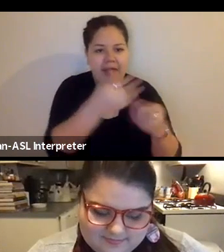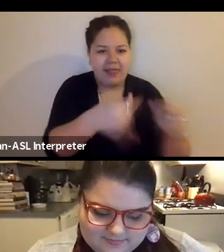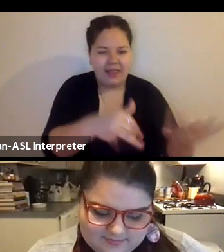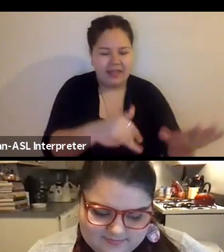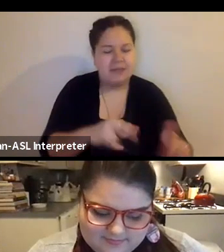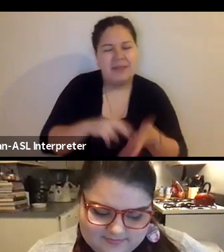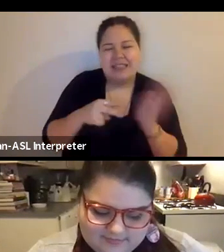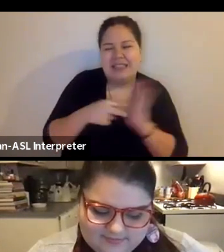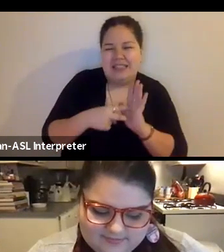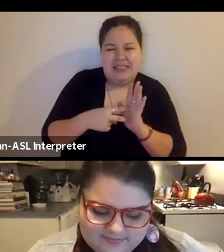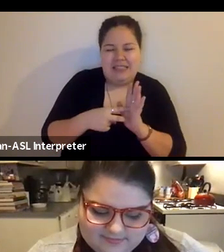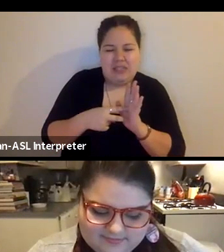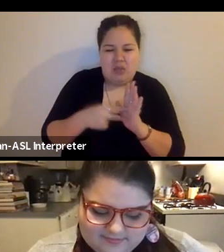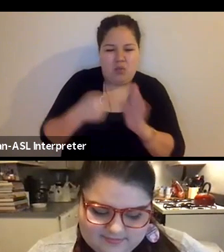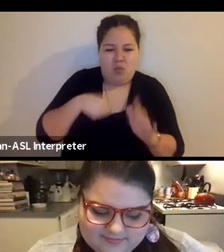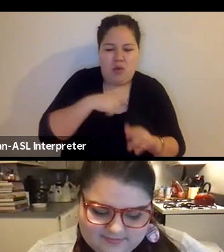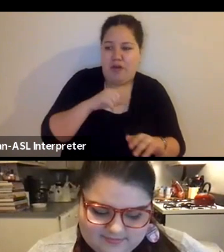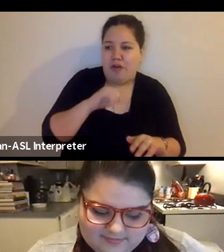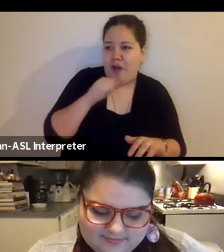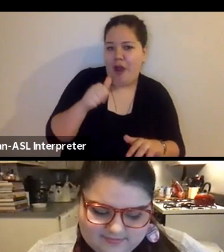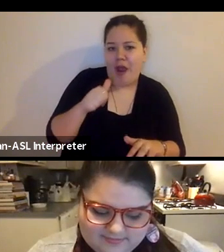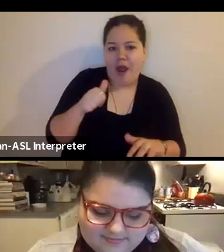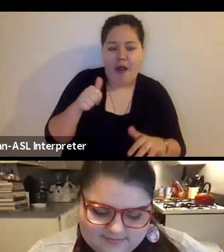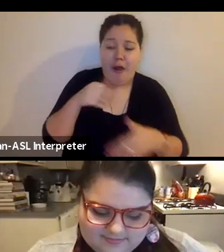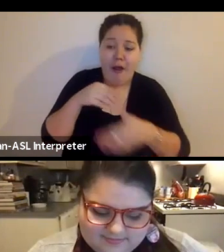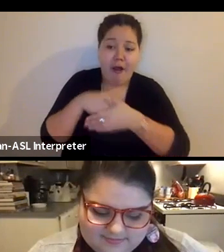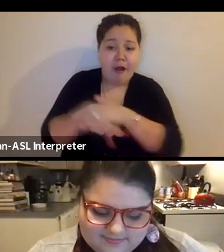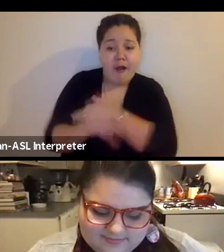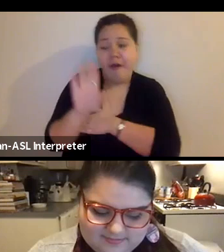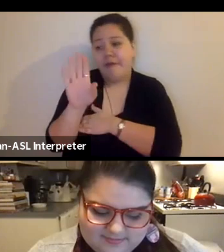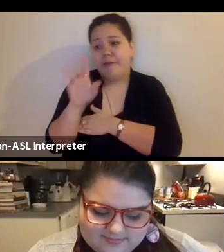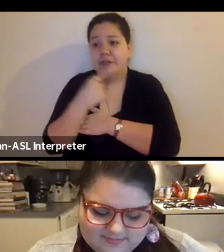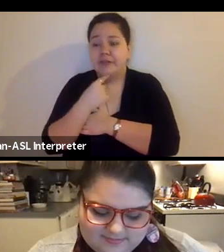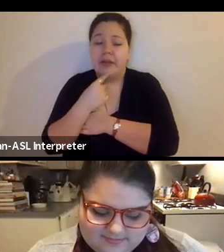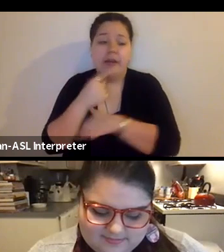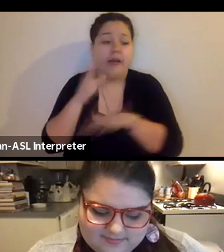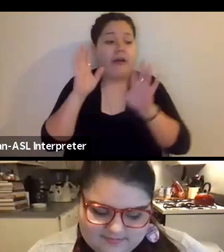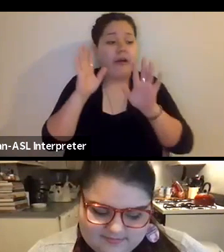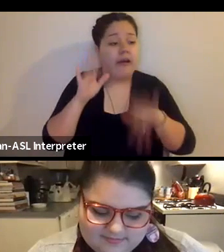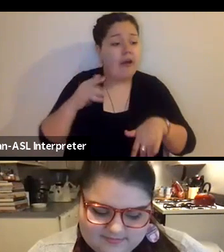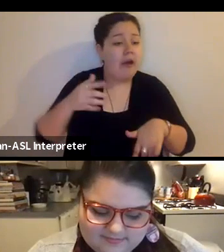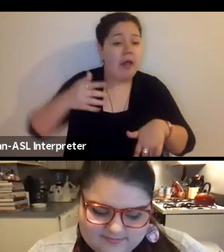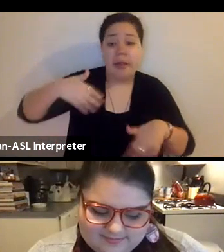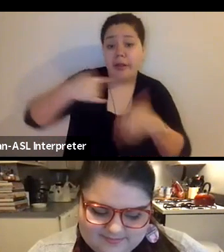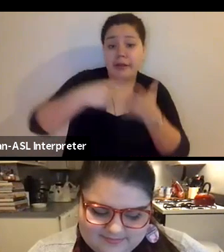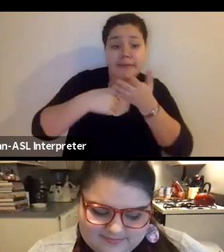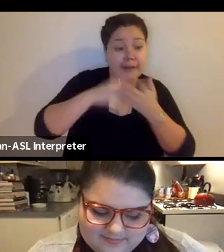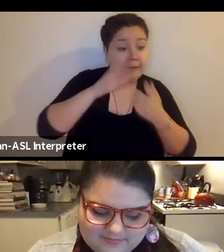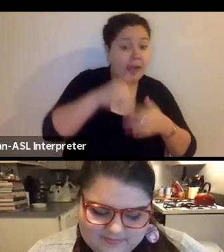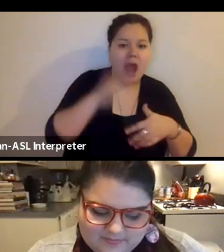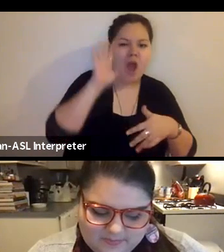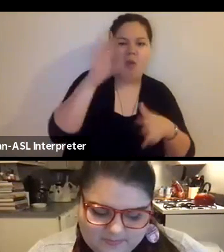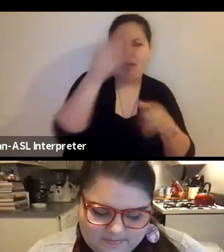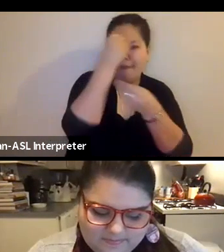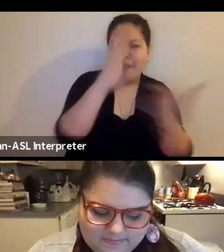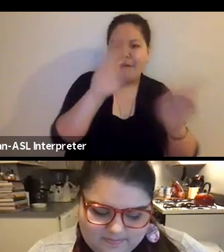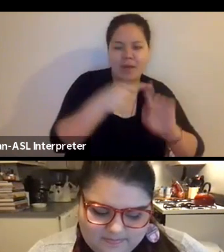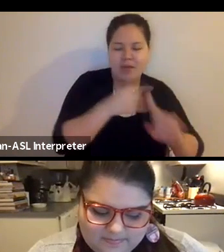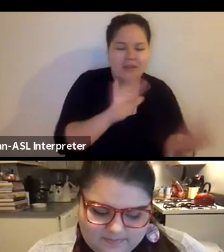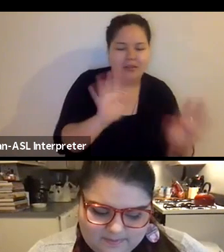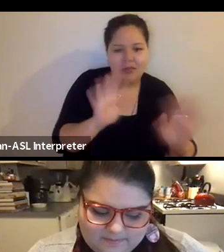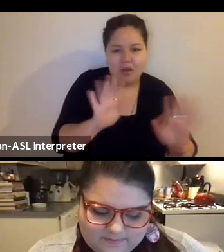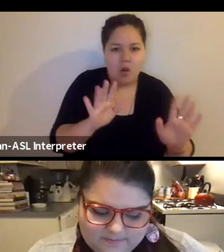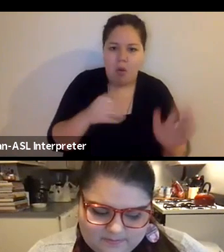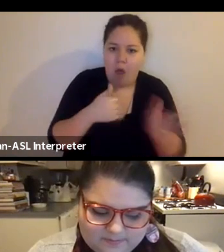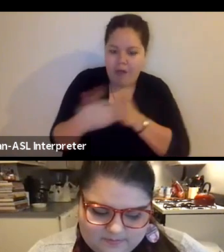correcting a space of neutrality. We're not just walking in and saying, this hasn't been discussed, I'm going to discuss it. It's often